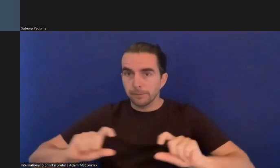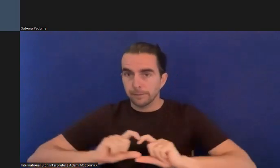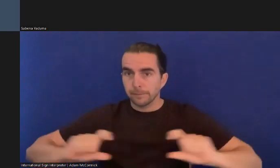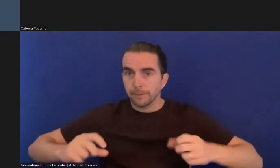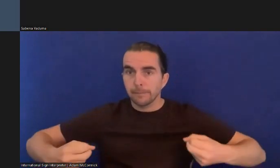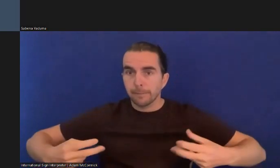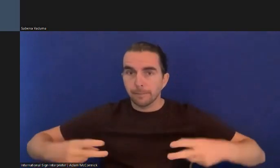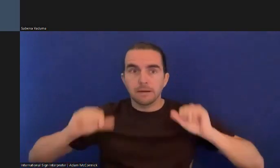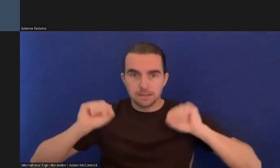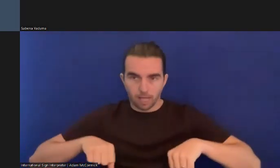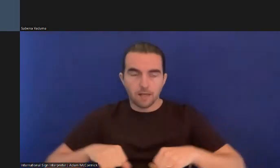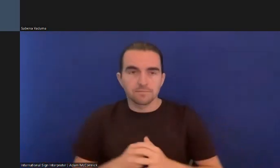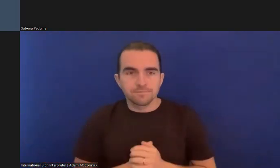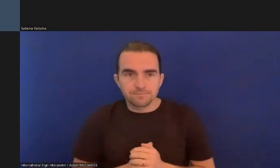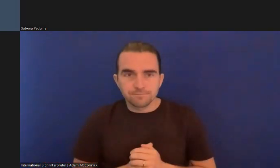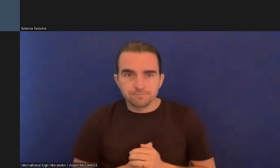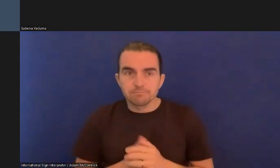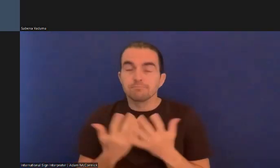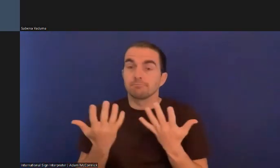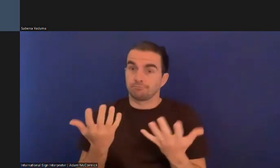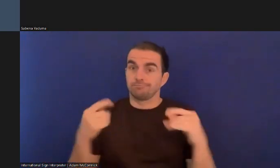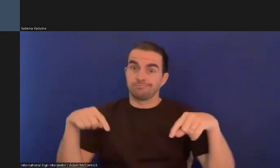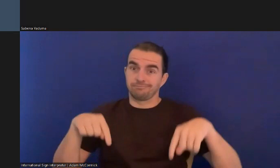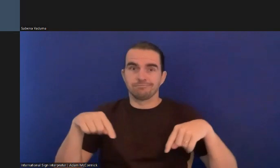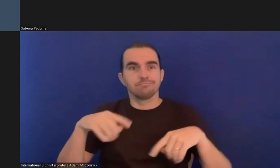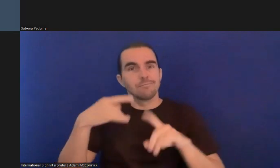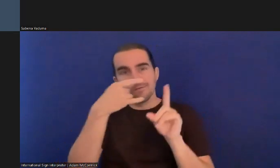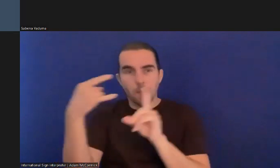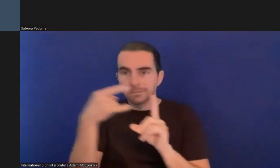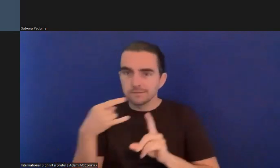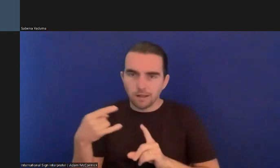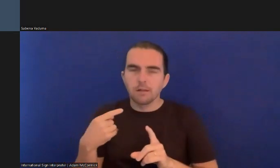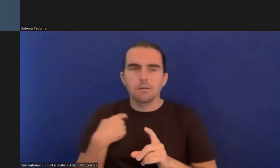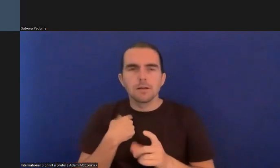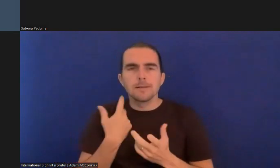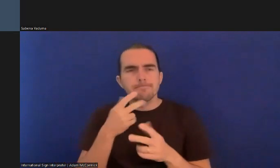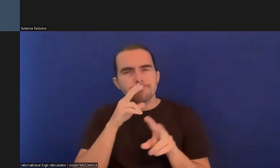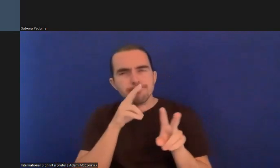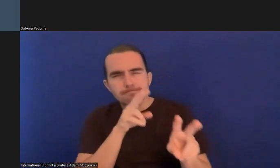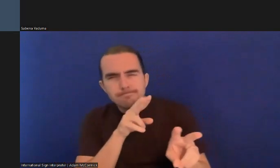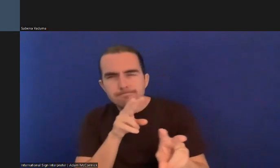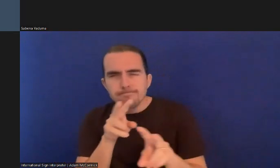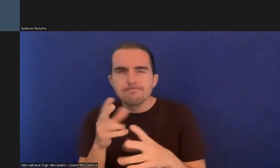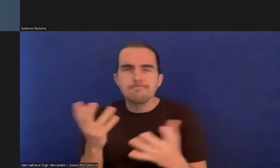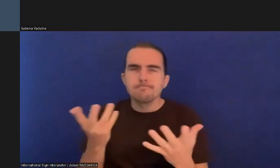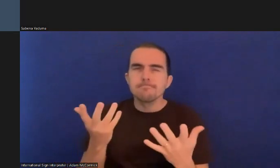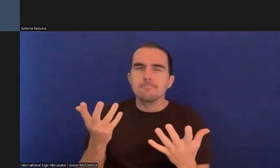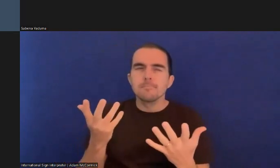feedback mechanism, or CFM, as an essential component of